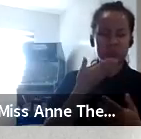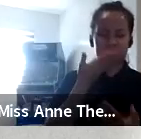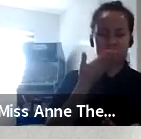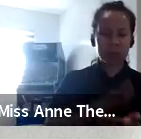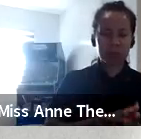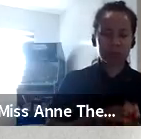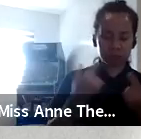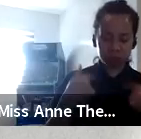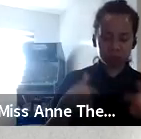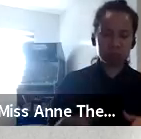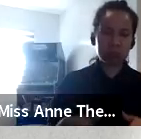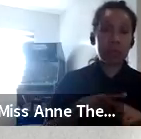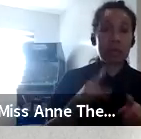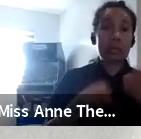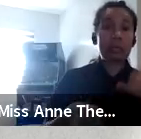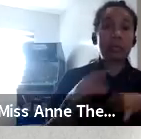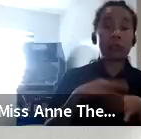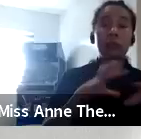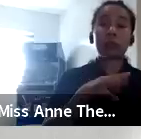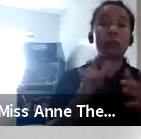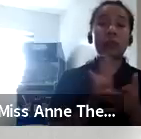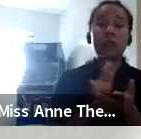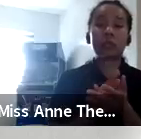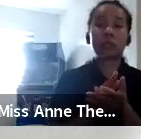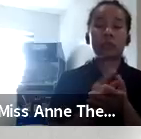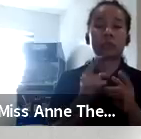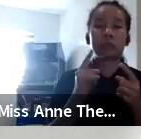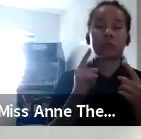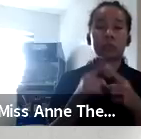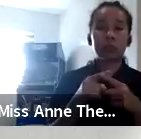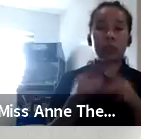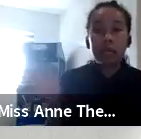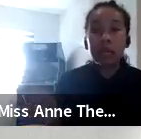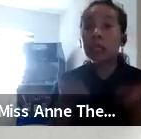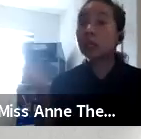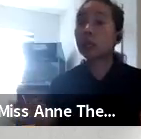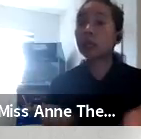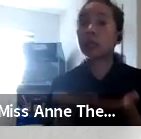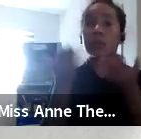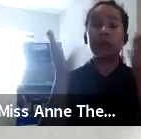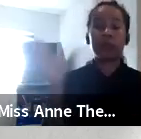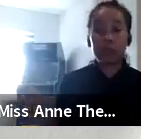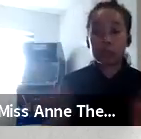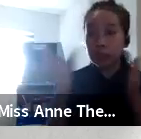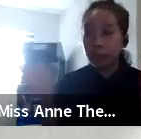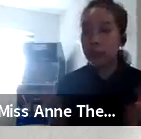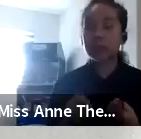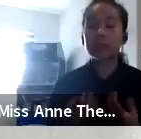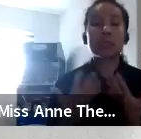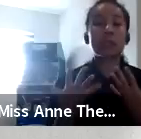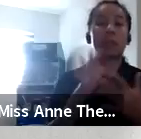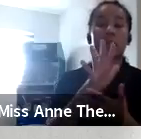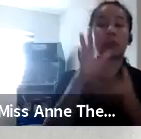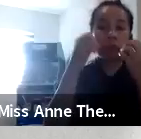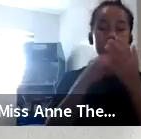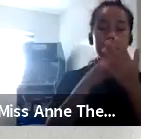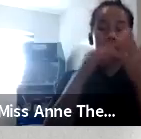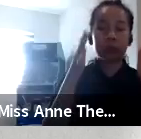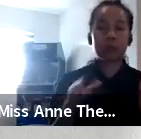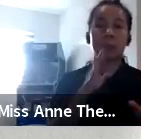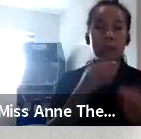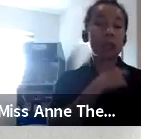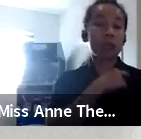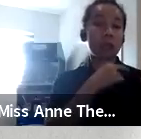of bringing your pupils down, try to make it positive, try to inspire them, be responsible enough,